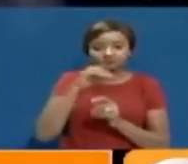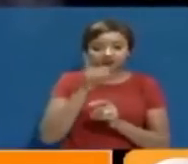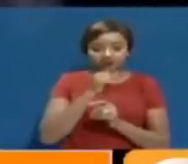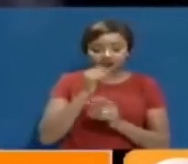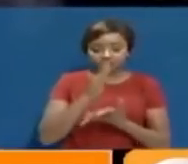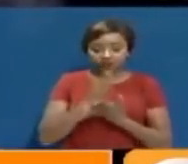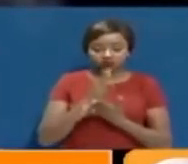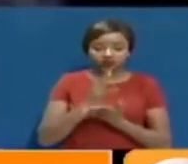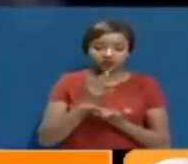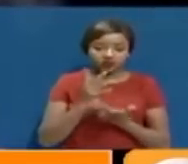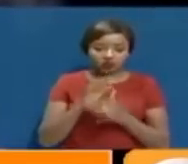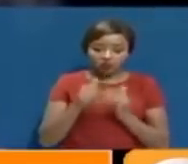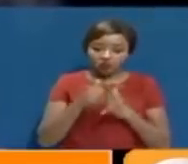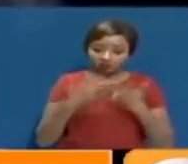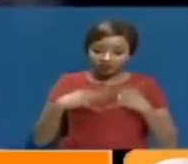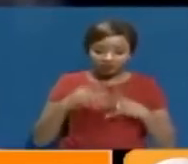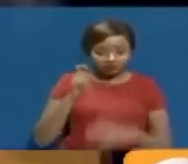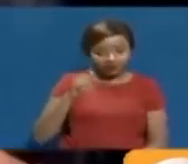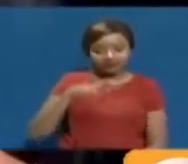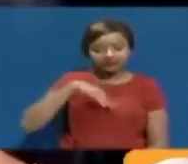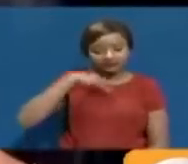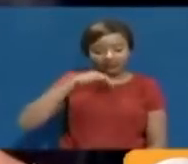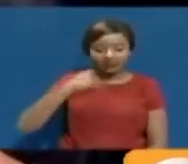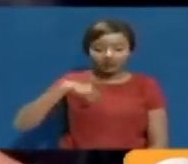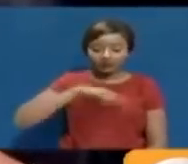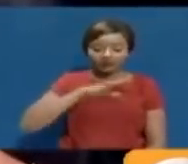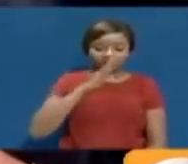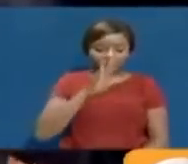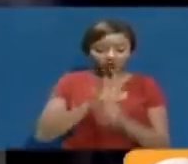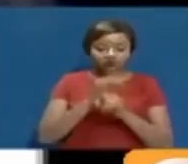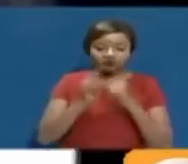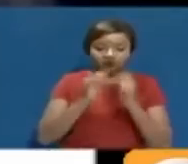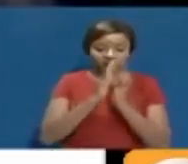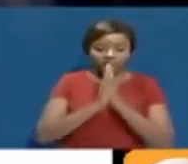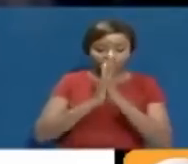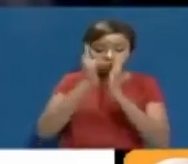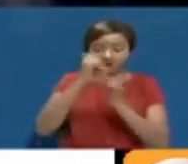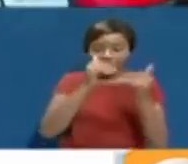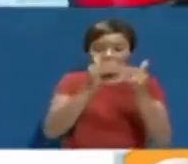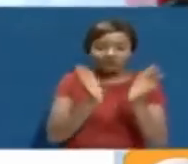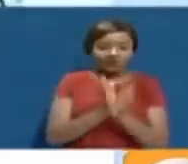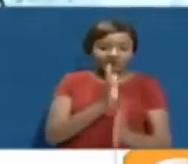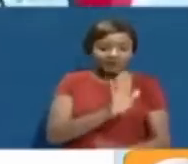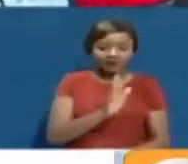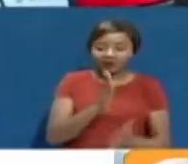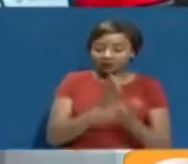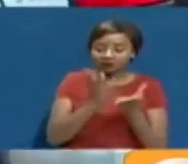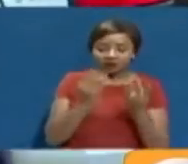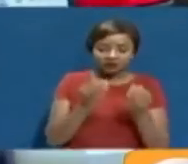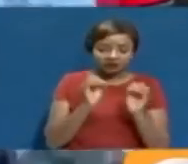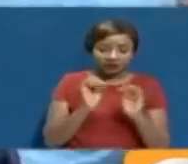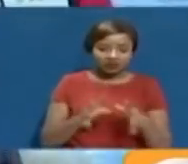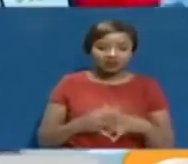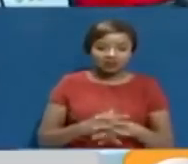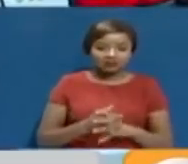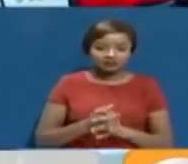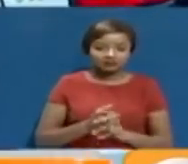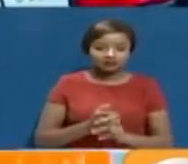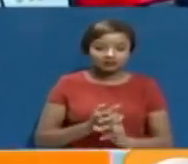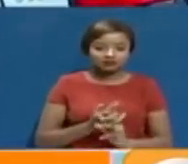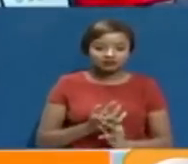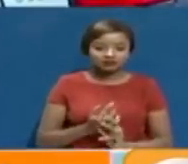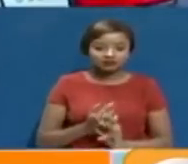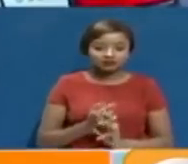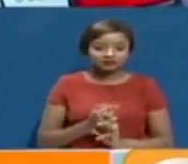everybody has their own time. But we'll pray for the family. It's not easy at this particular time. He is known to have been